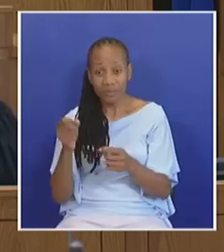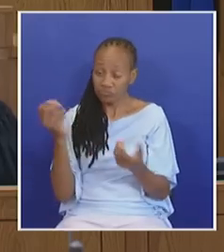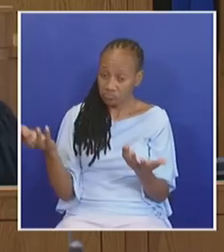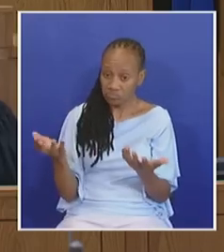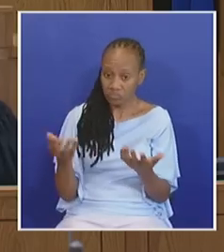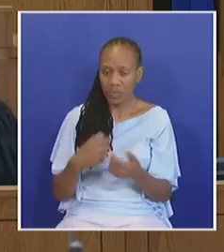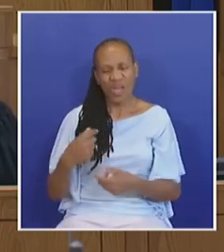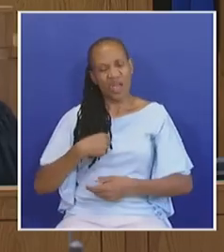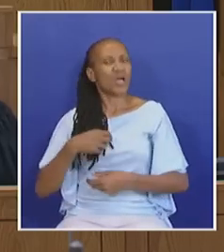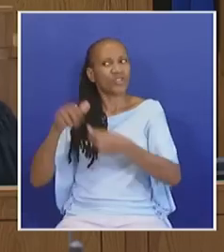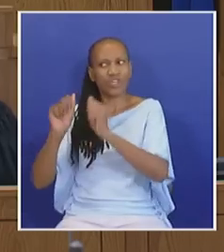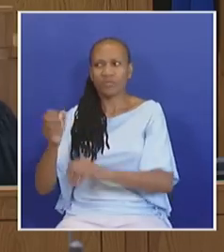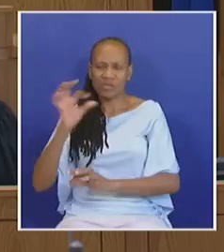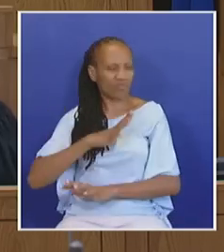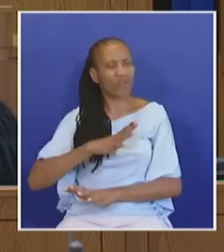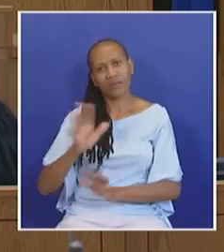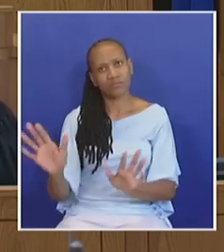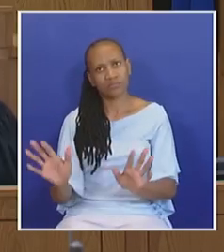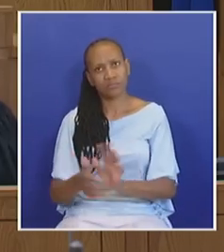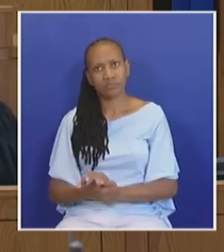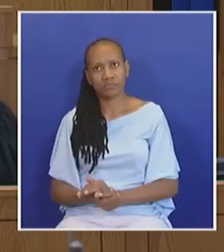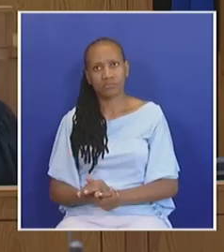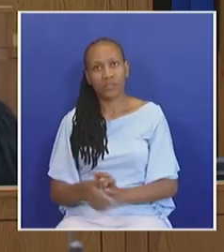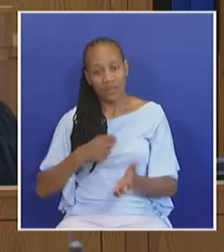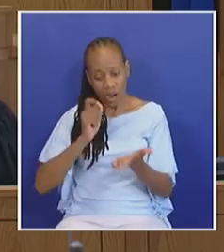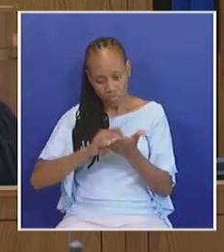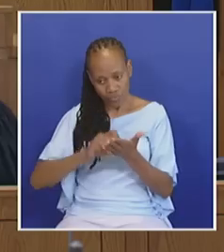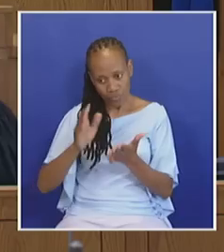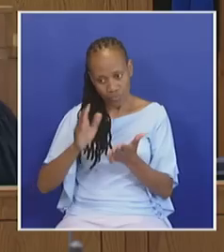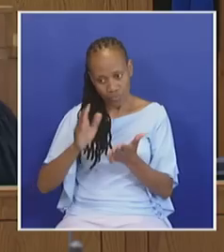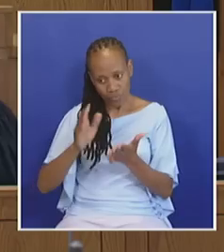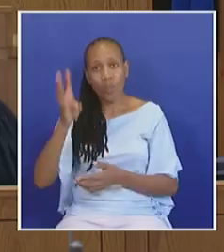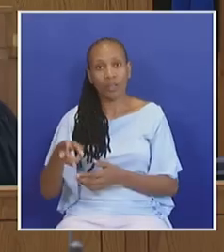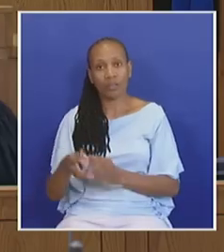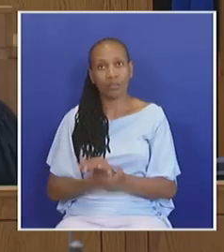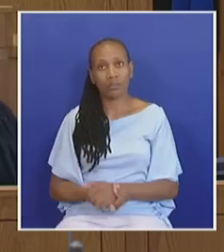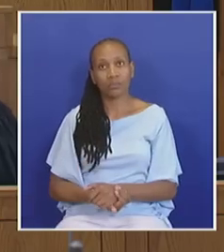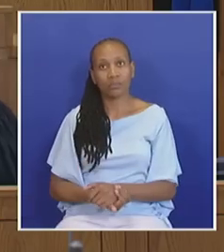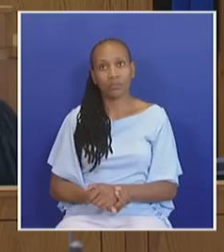It's fine, Chairperson. I will make a submission of a motion for debate.